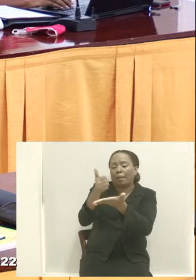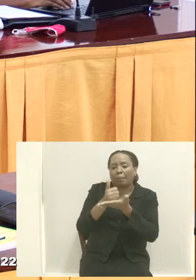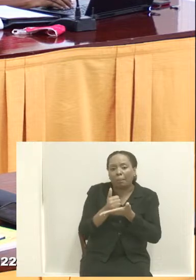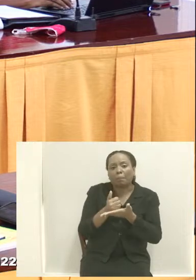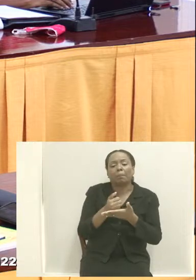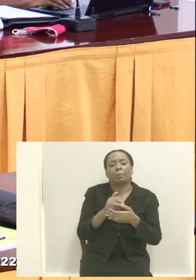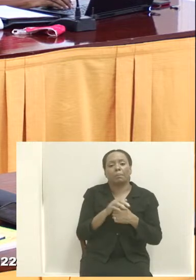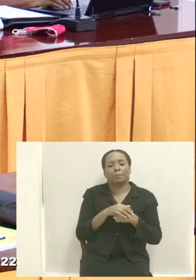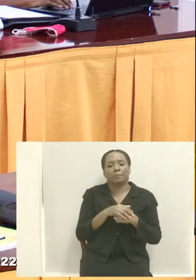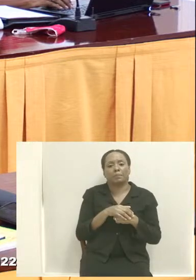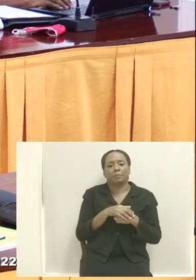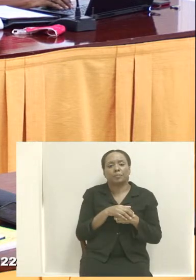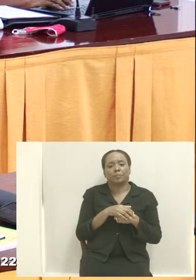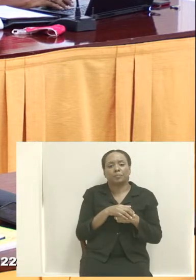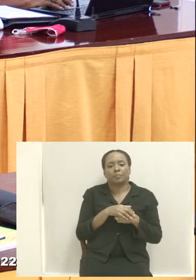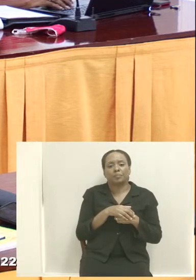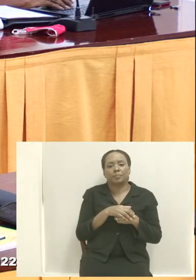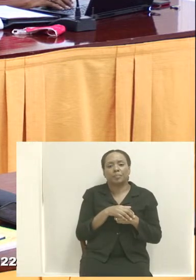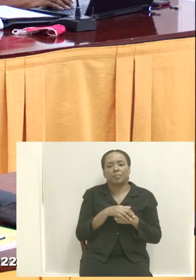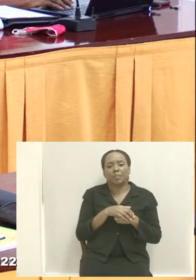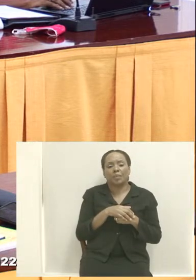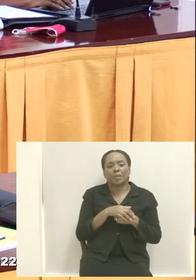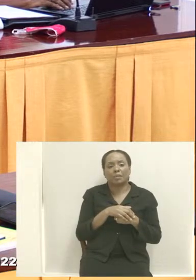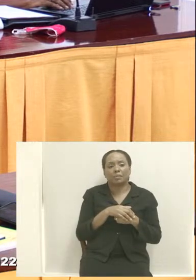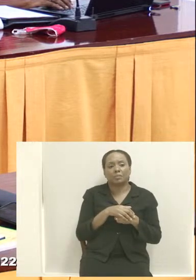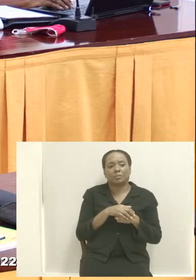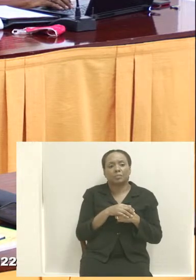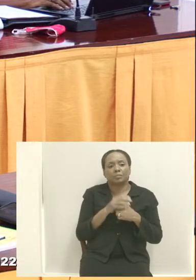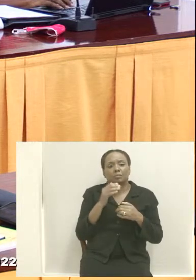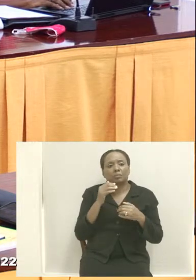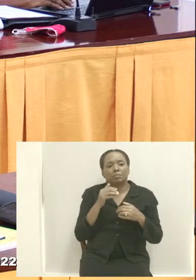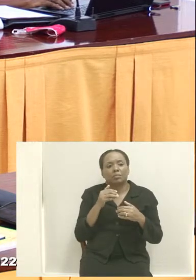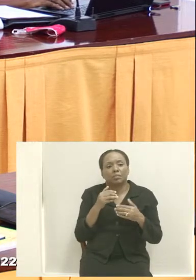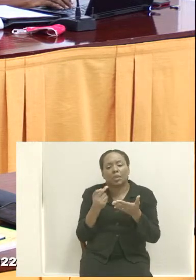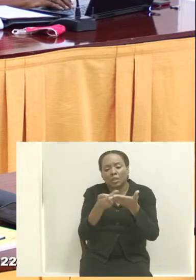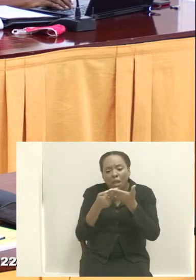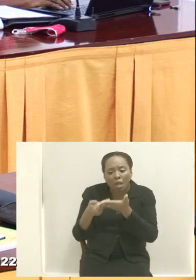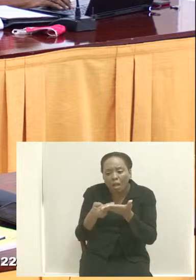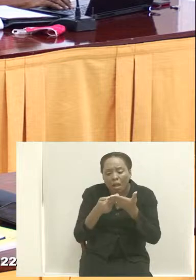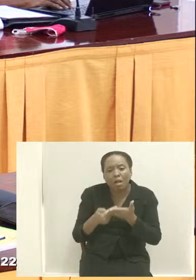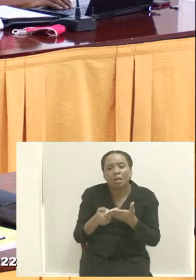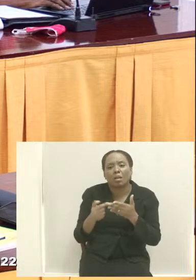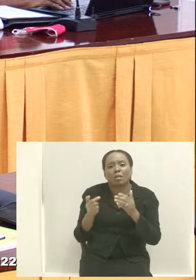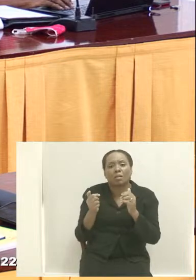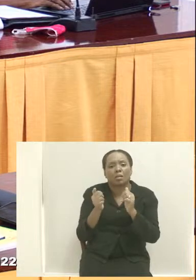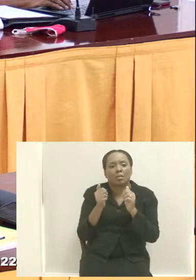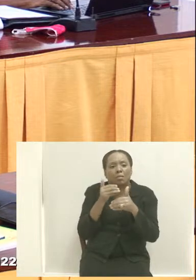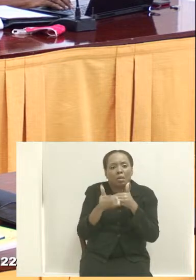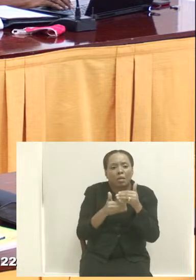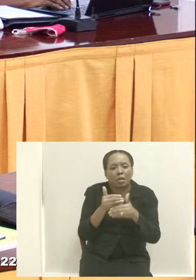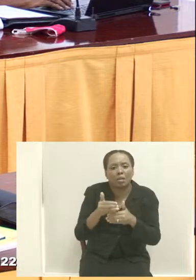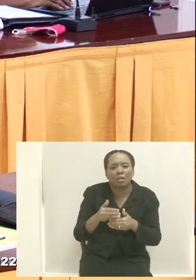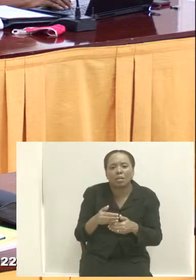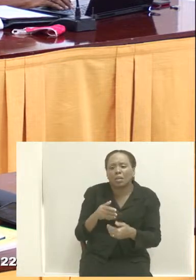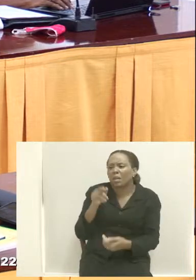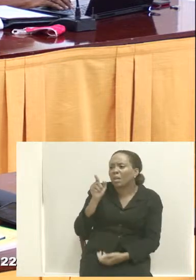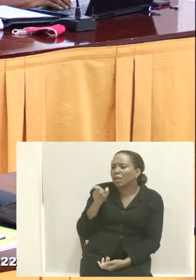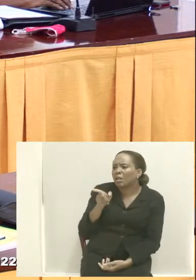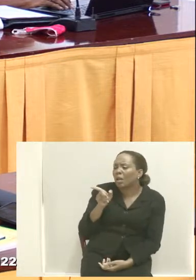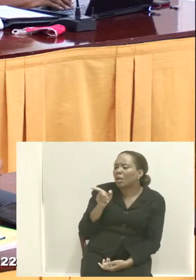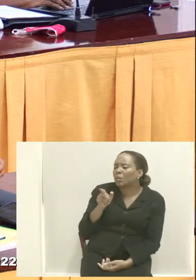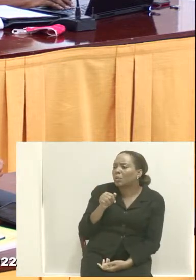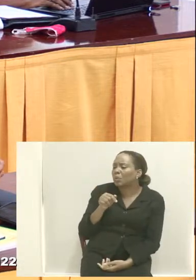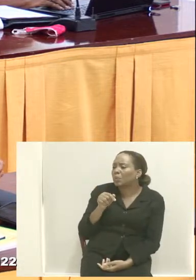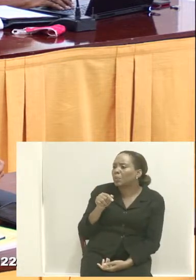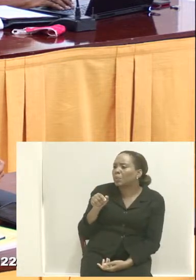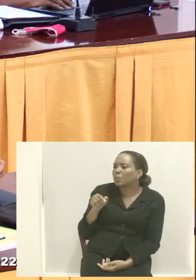some significant discussion with the banking community. Honourable Member, the PS reading, you're advancing